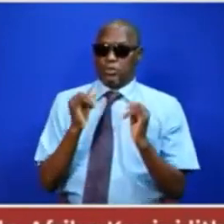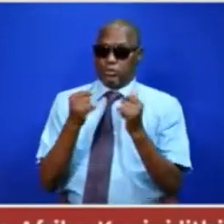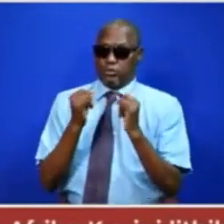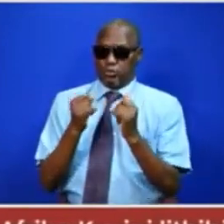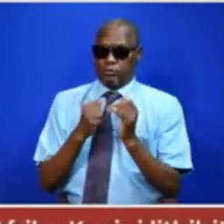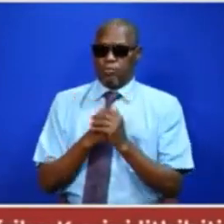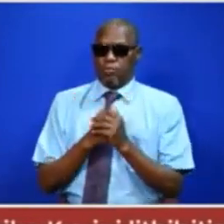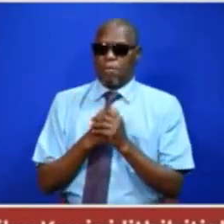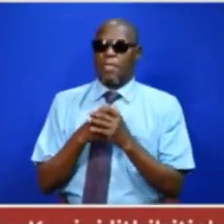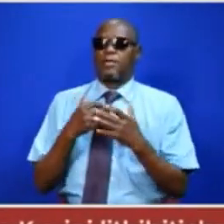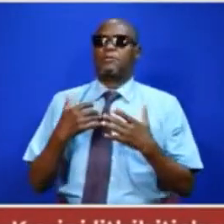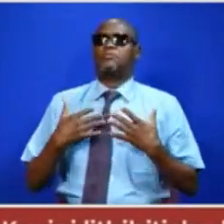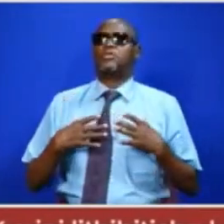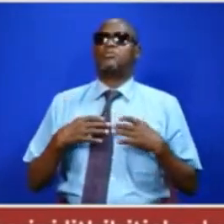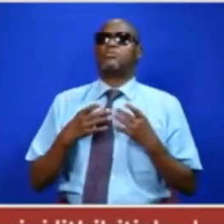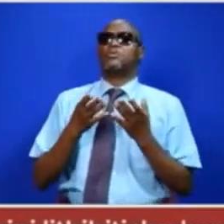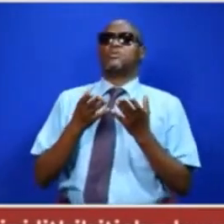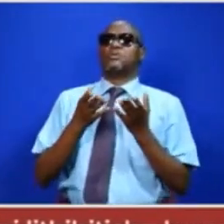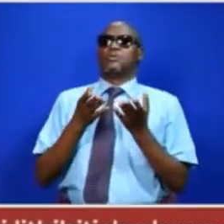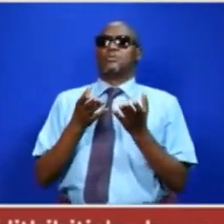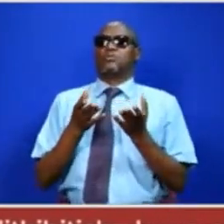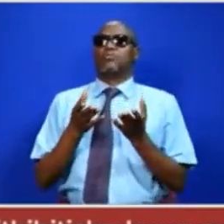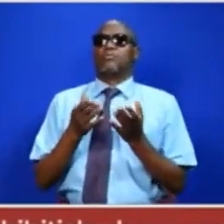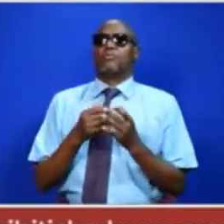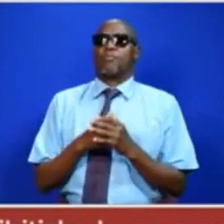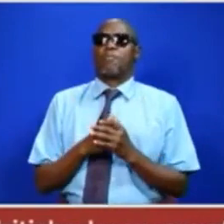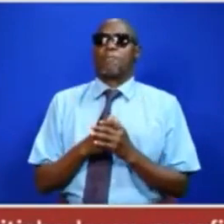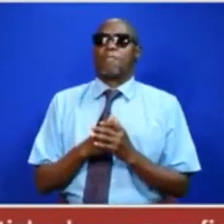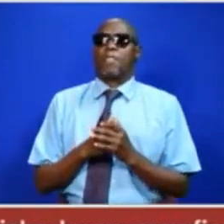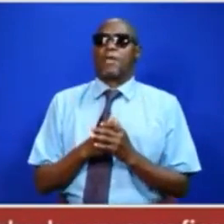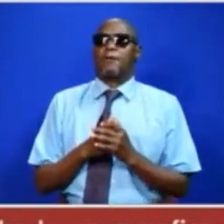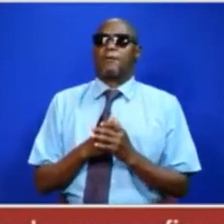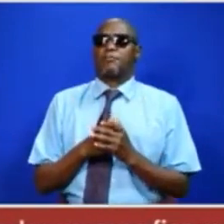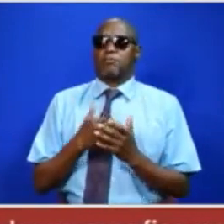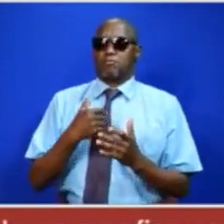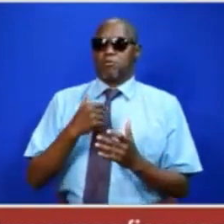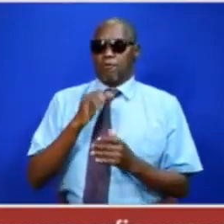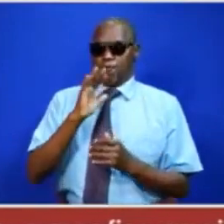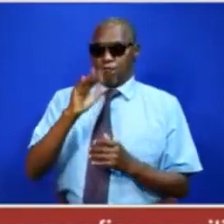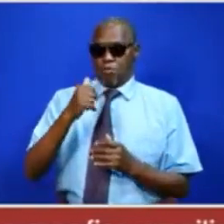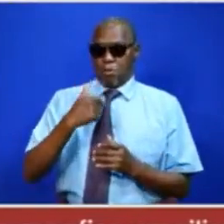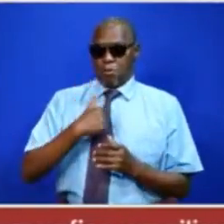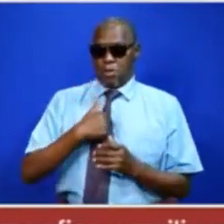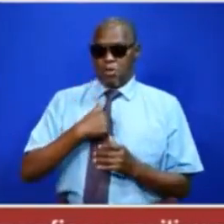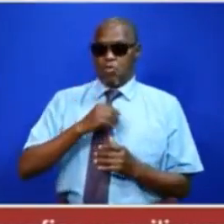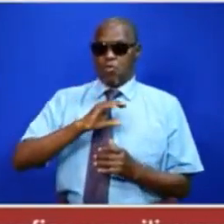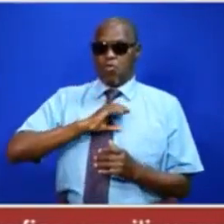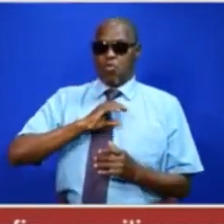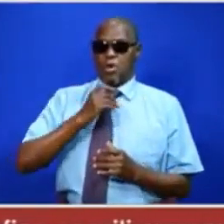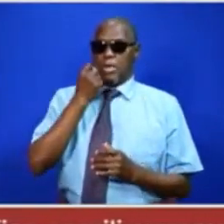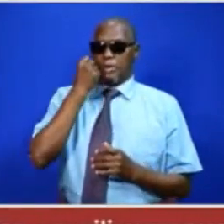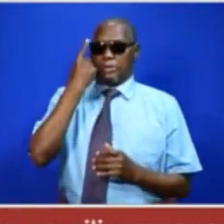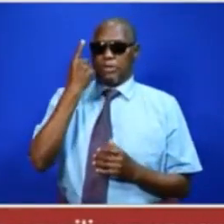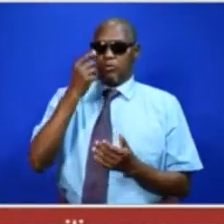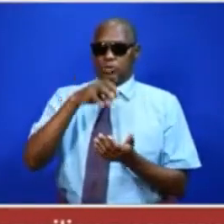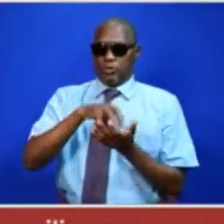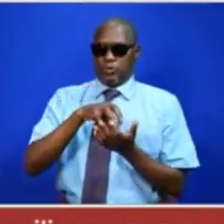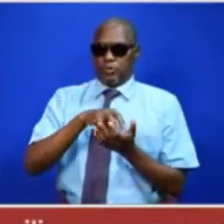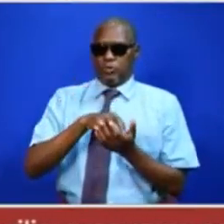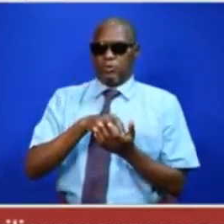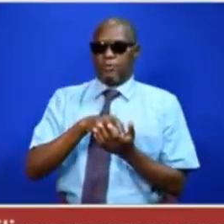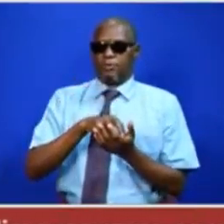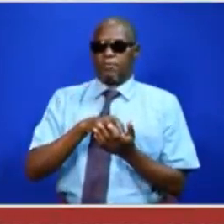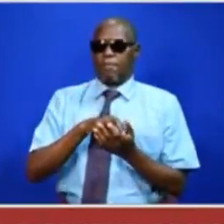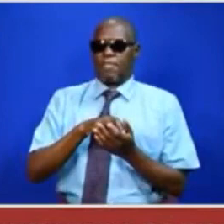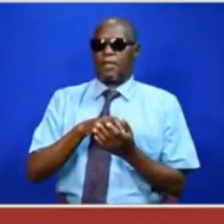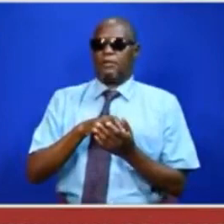the people that I, from my own understanding of the situation and what I